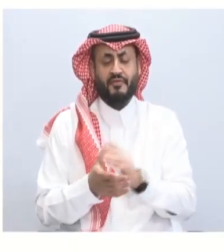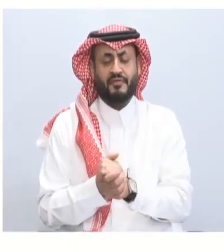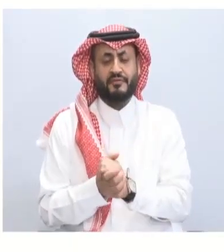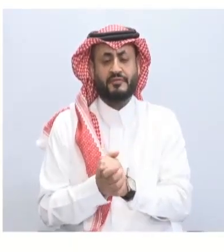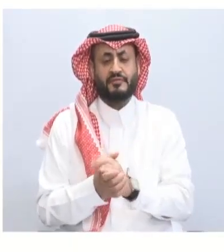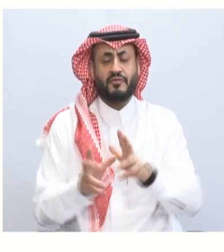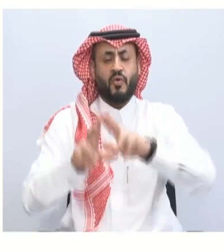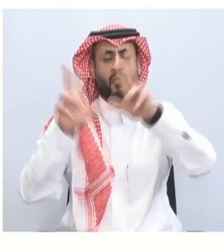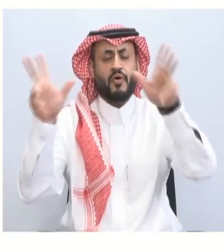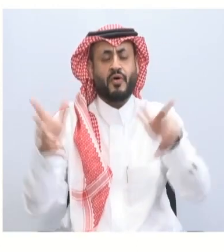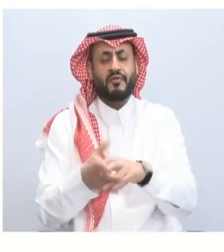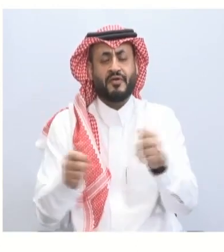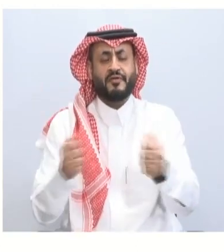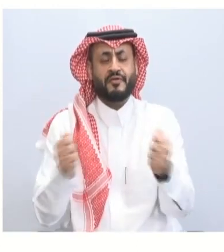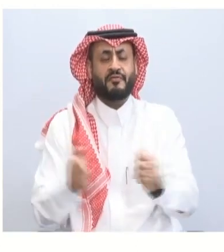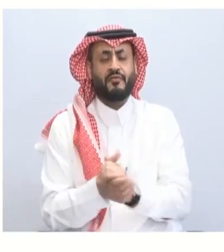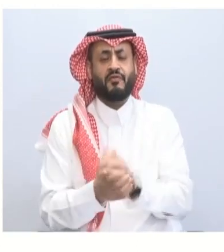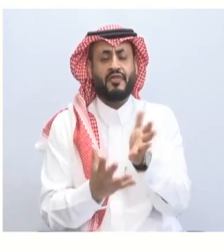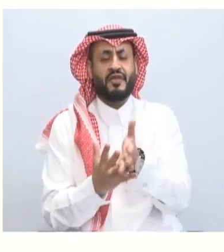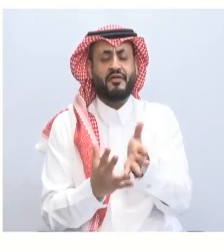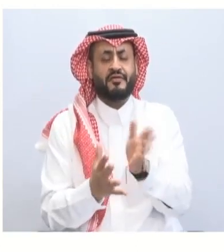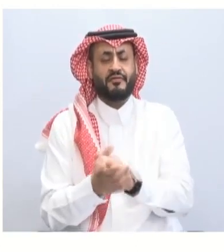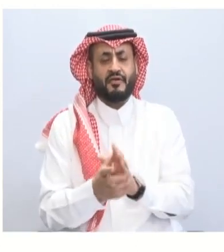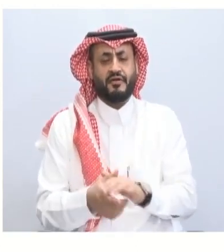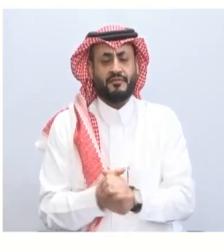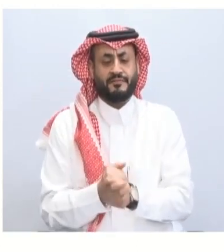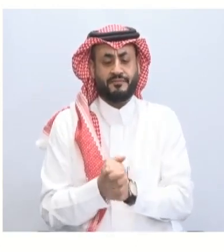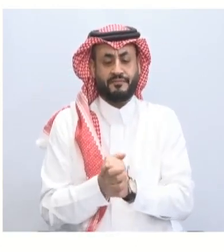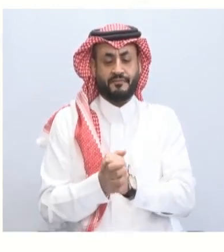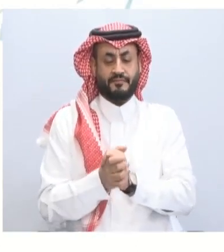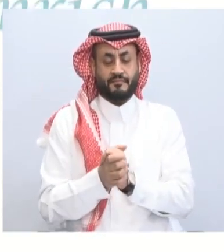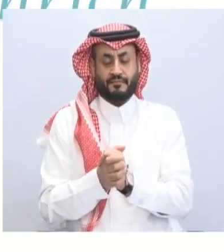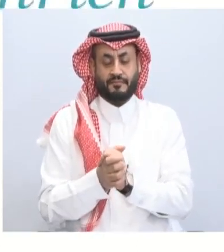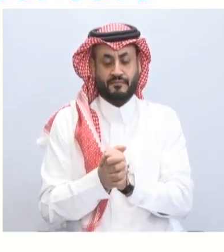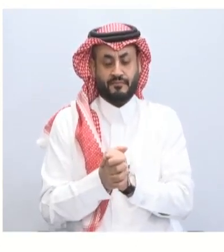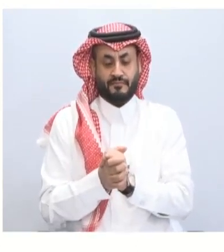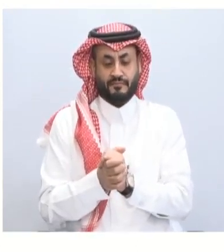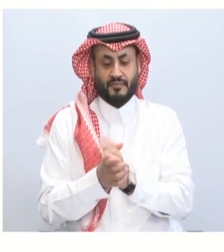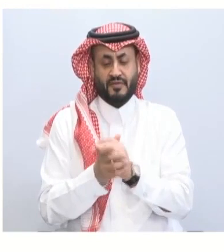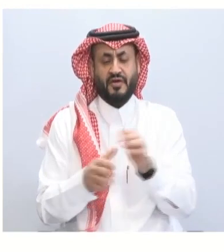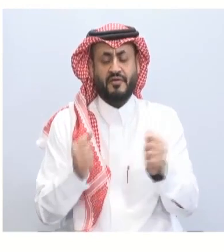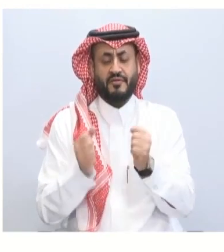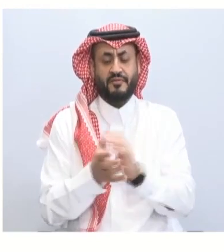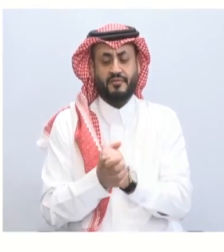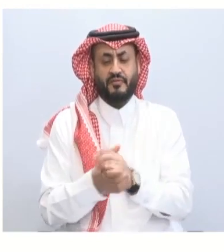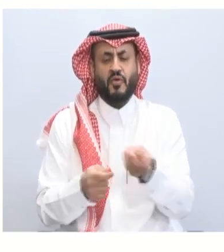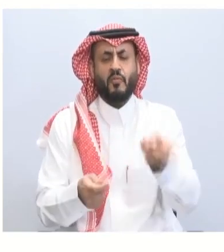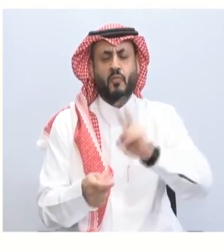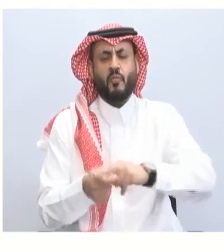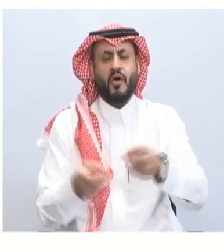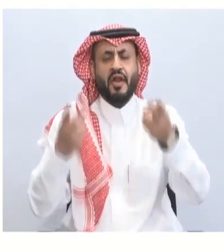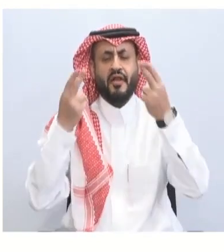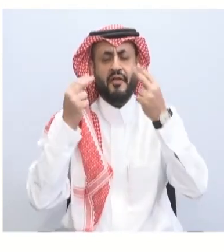with the expansion of the units. And just to remind you that in the expansion of the units, we review and enrich